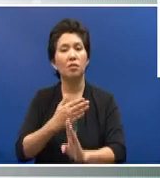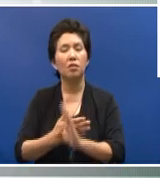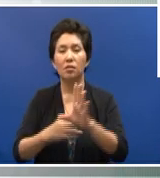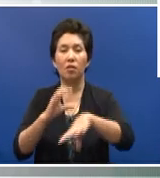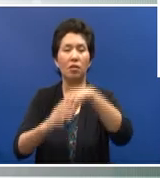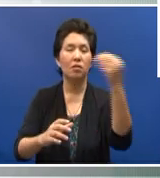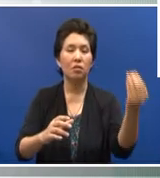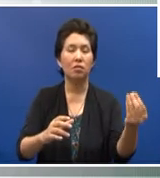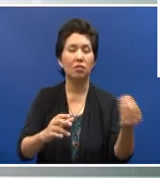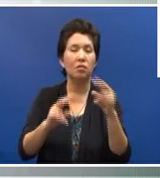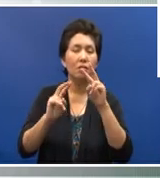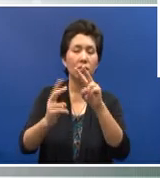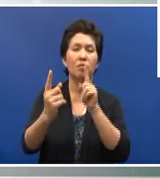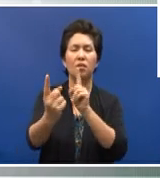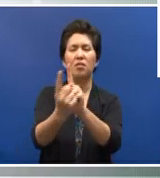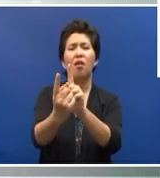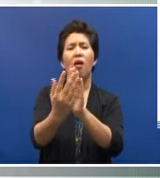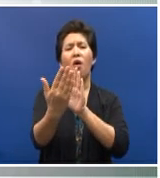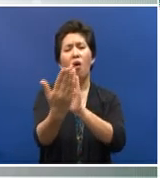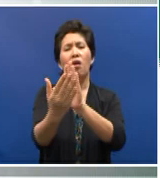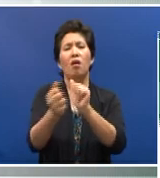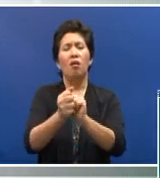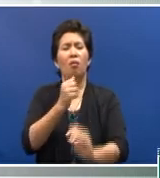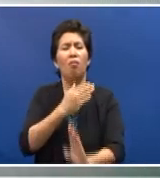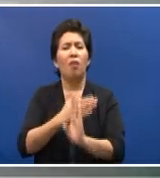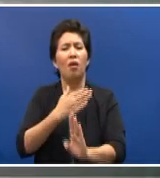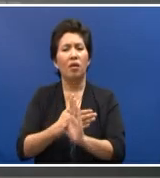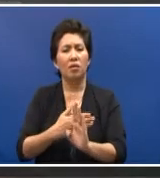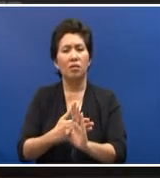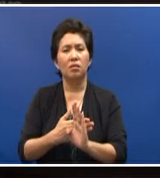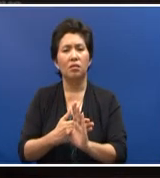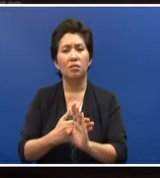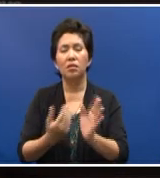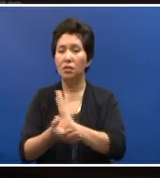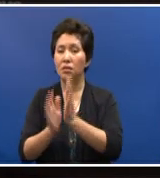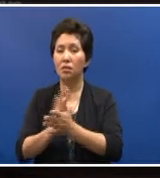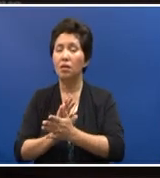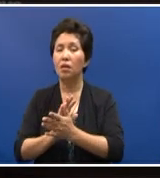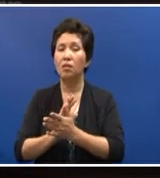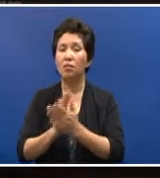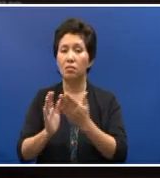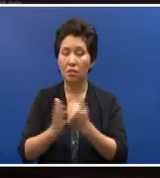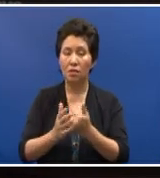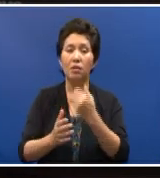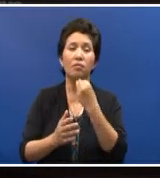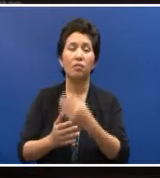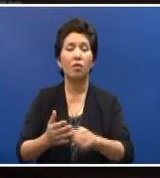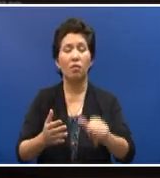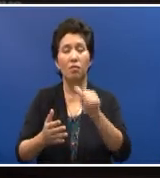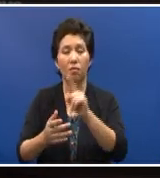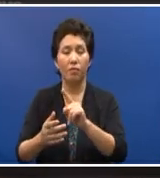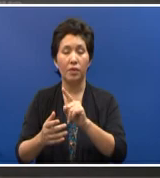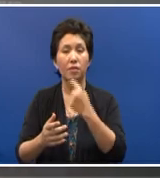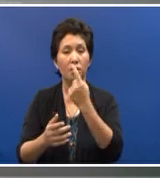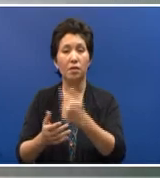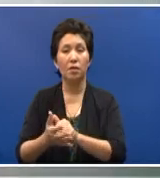is feared that it will endanger children under her care. And then the third one mentioned that in terms